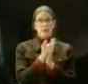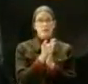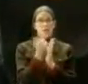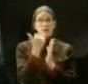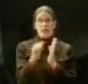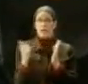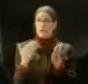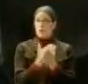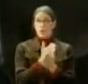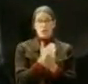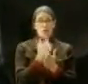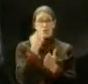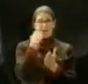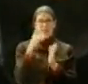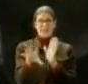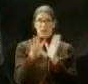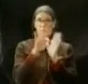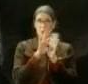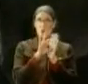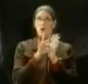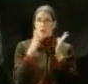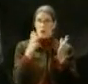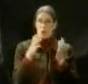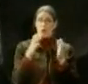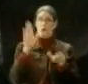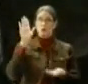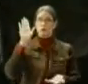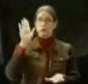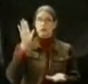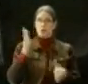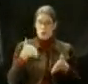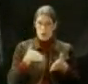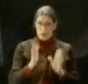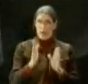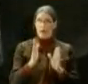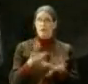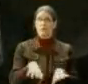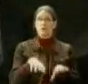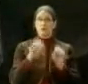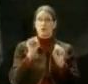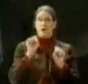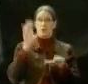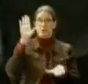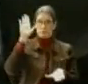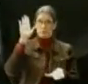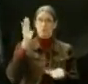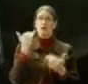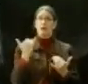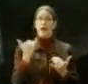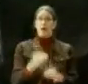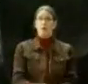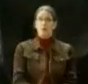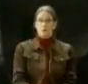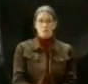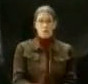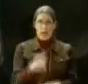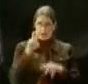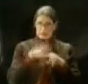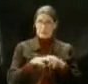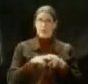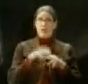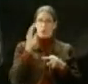of the newly appointees who choose to go ahead and take their oath, we allow them to take their oath and take their seat. That would only be fair, don't you